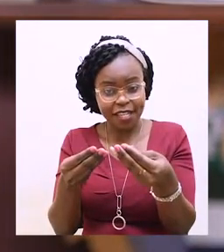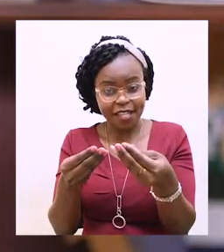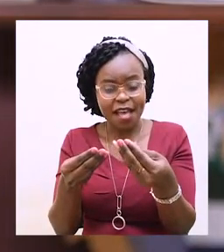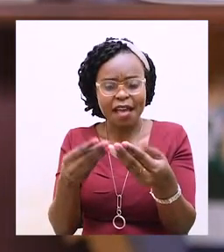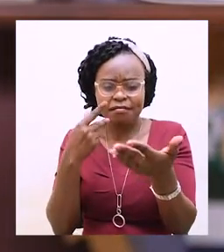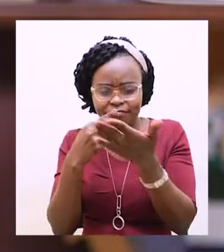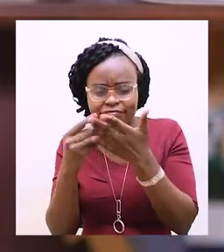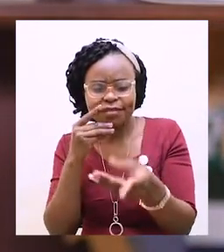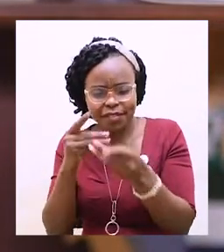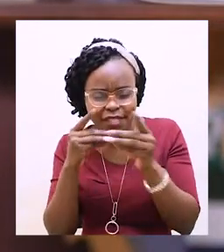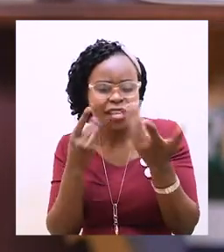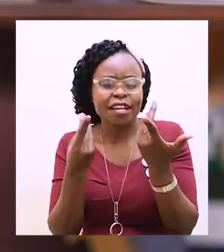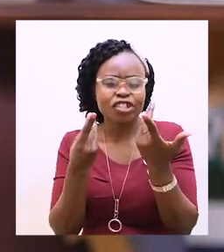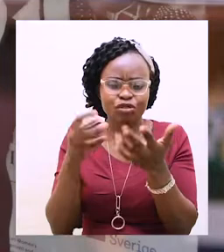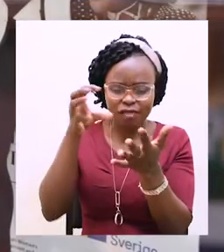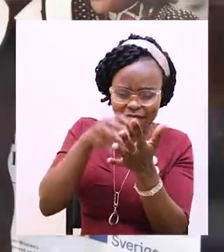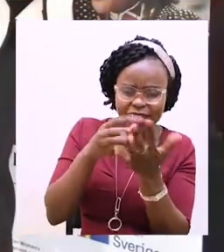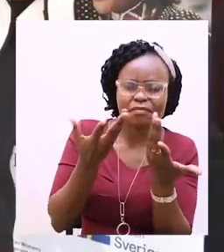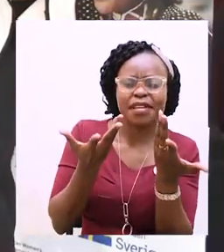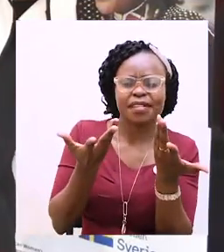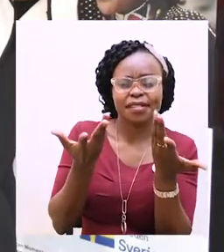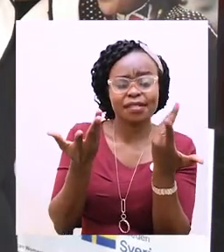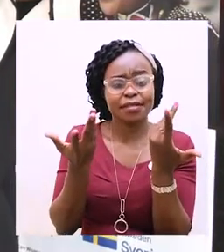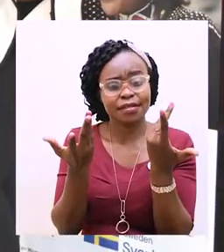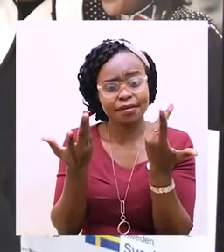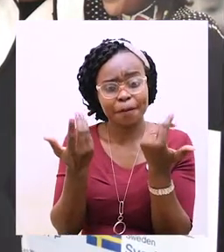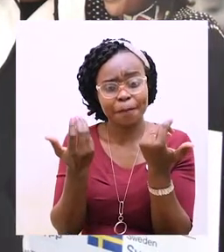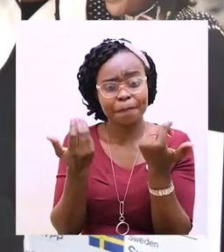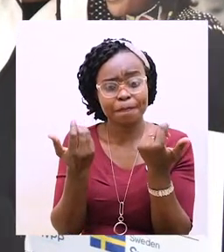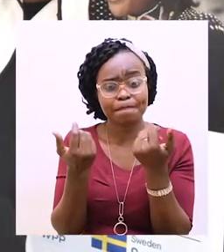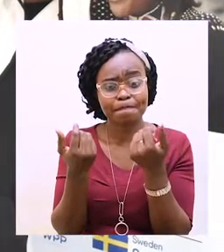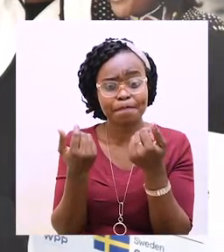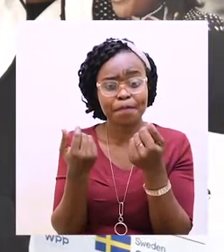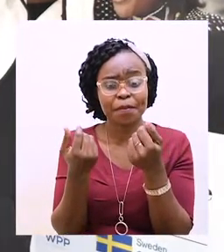know, petitions, they have presented statements, they have presented